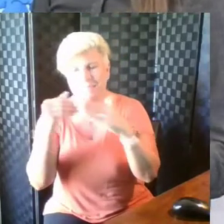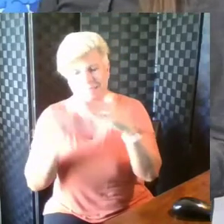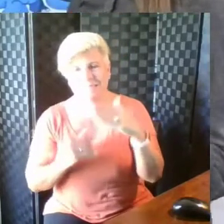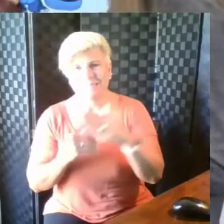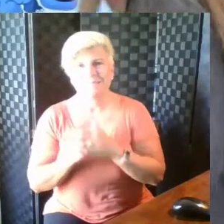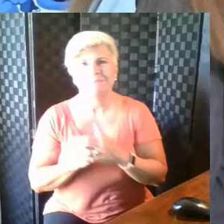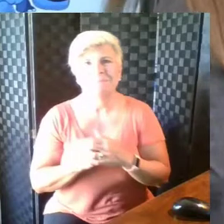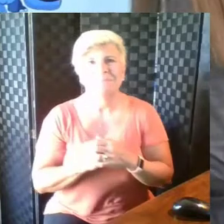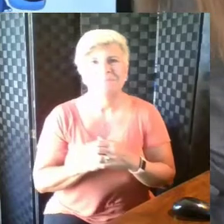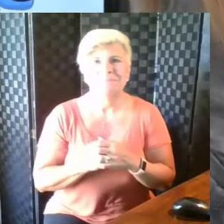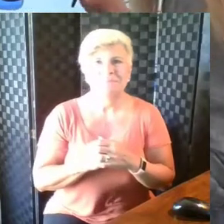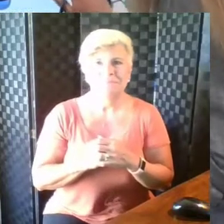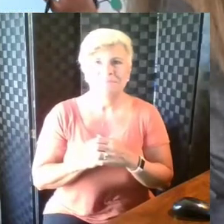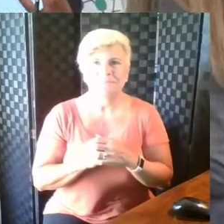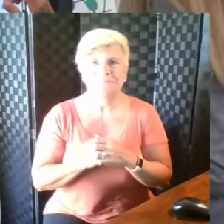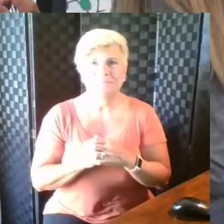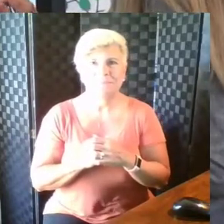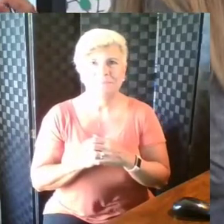hippos. All right.